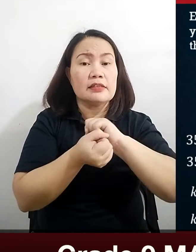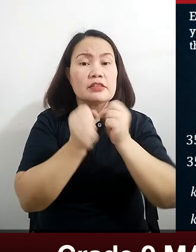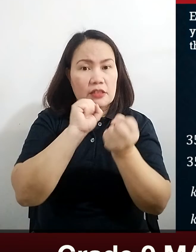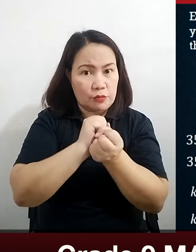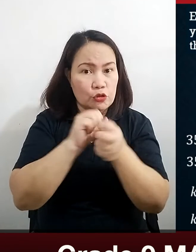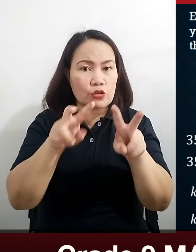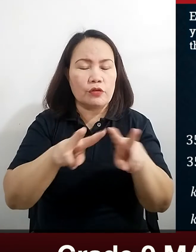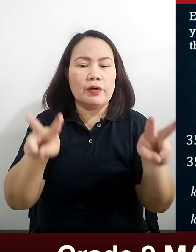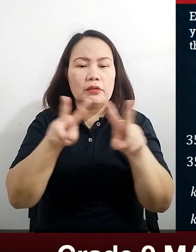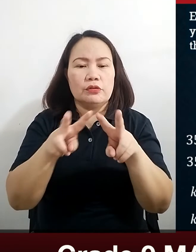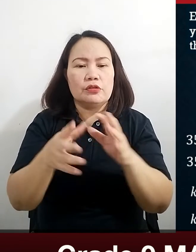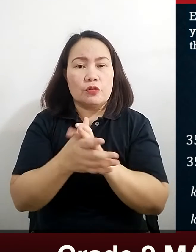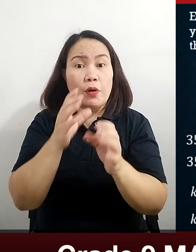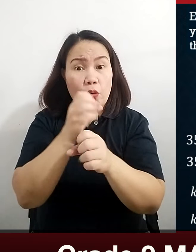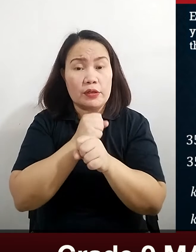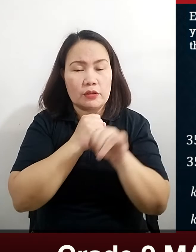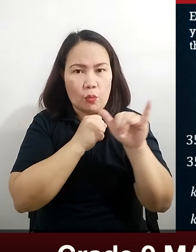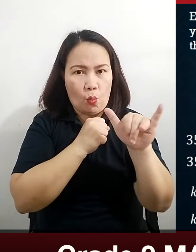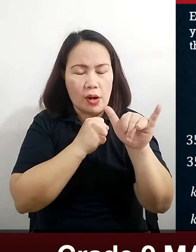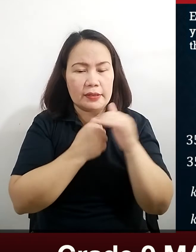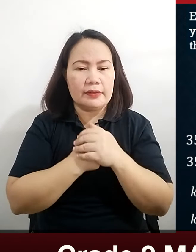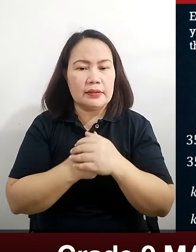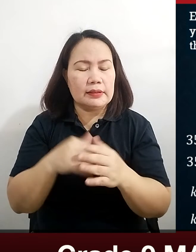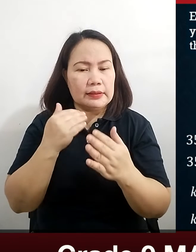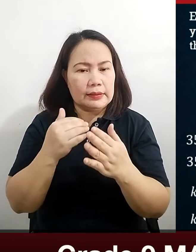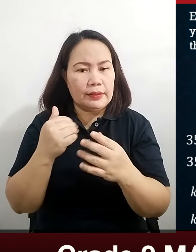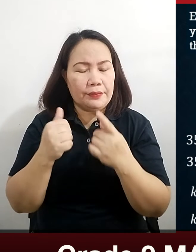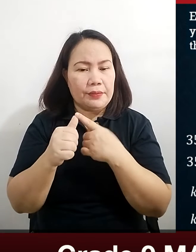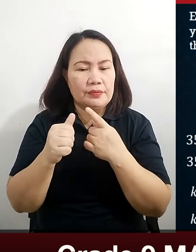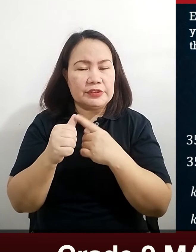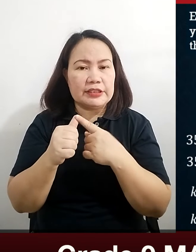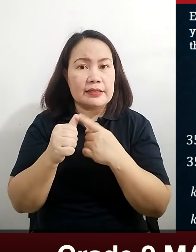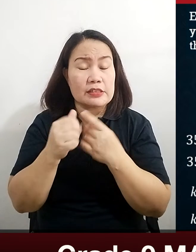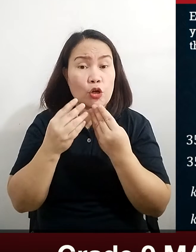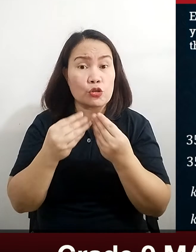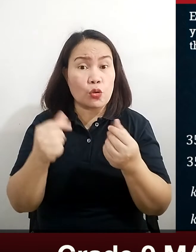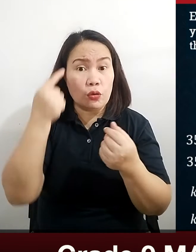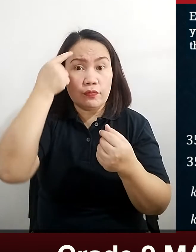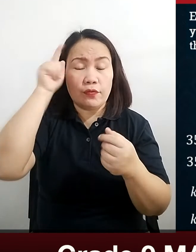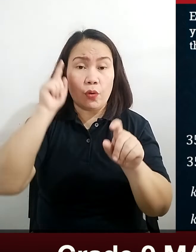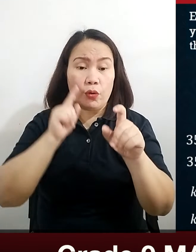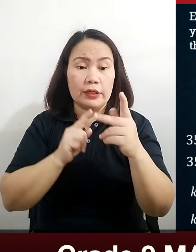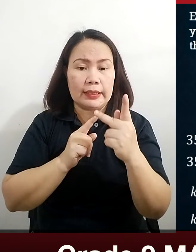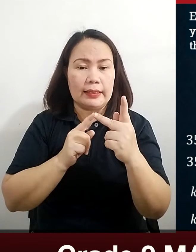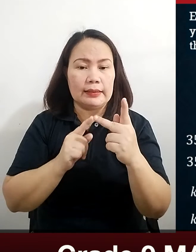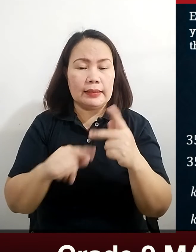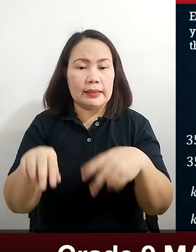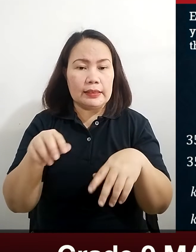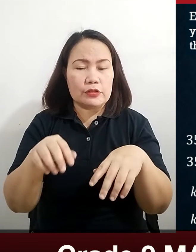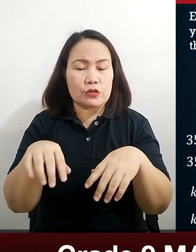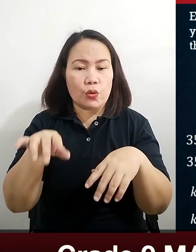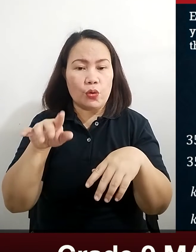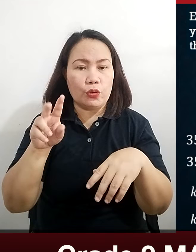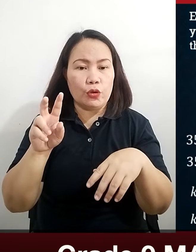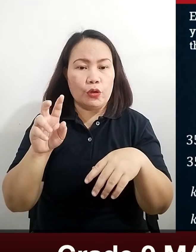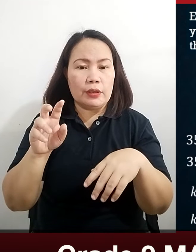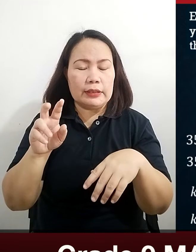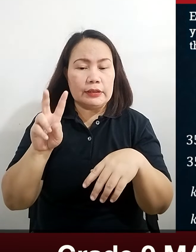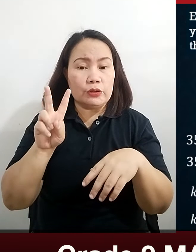natin ito para makuha natin yung y. Okay, so unahin natin, kagaya ng ginawa natin dito. So that